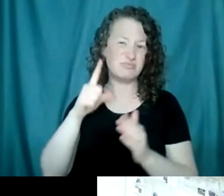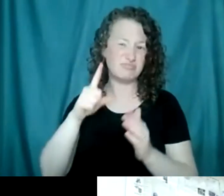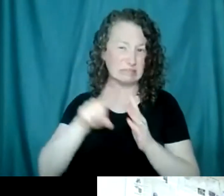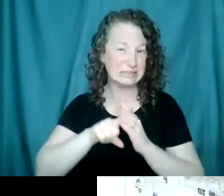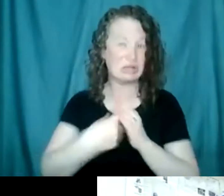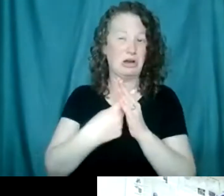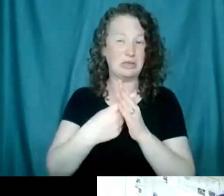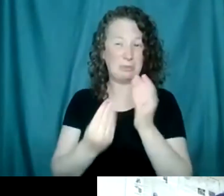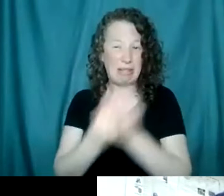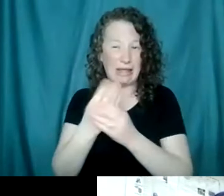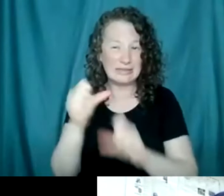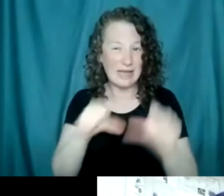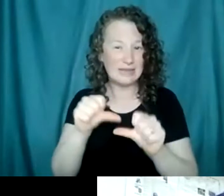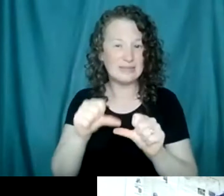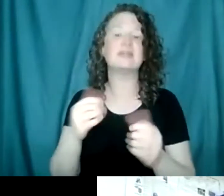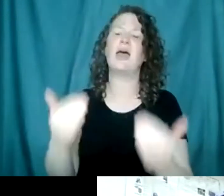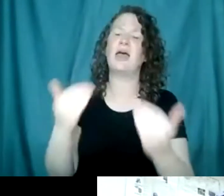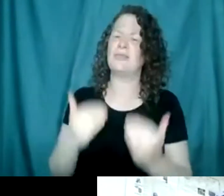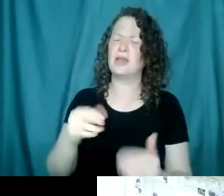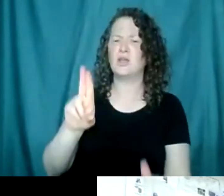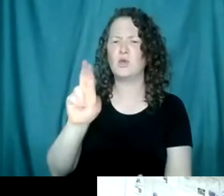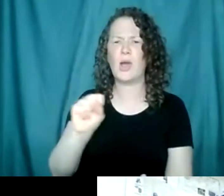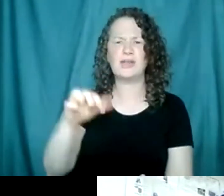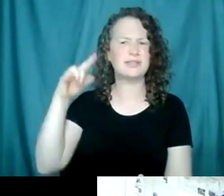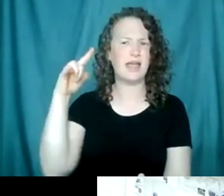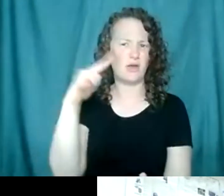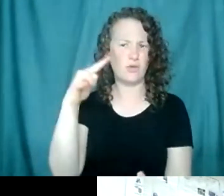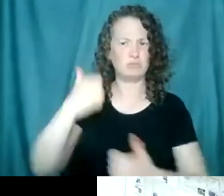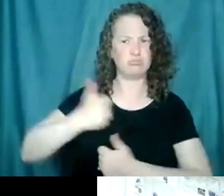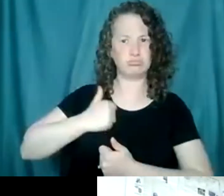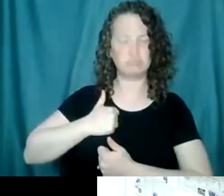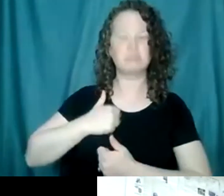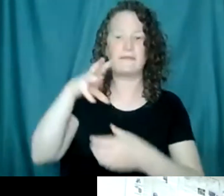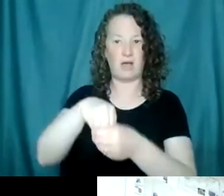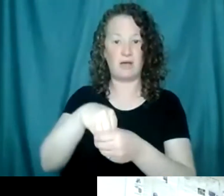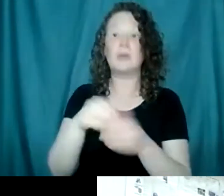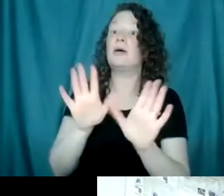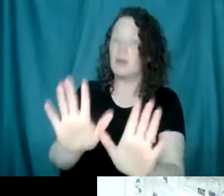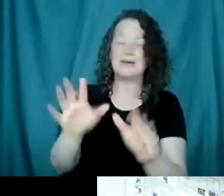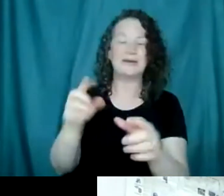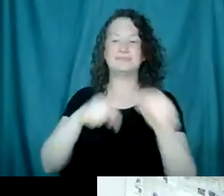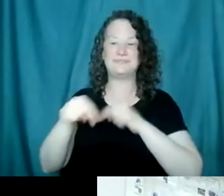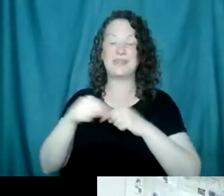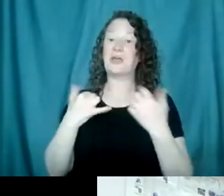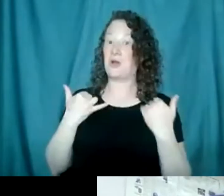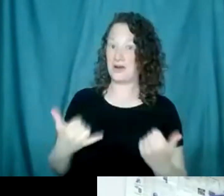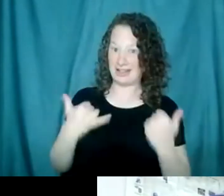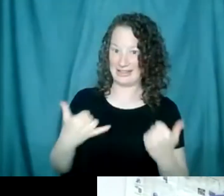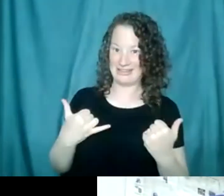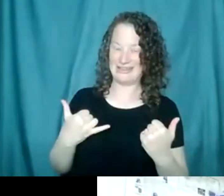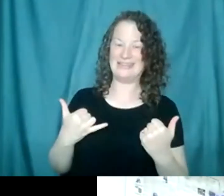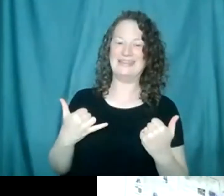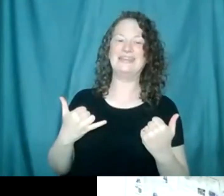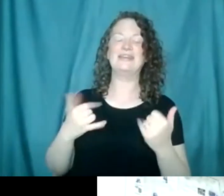the US Air Force was also partly involved with that as well. But currently, with research